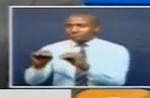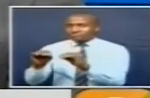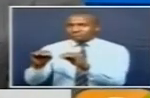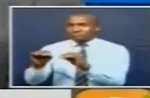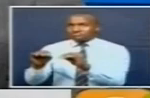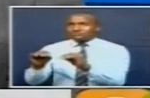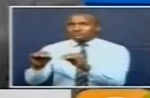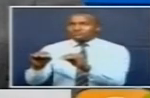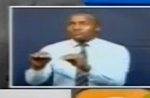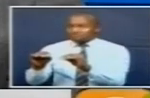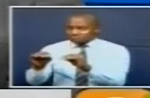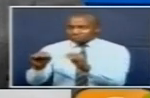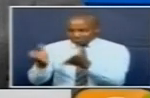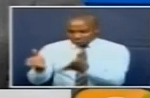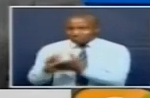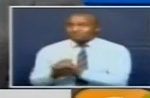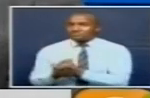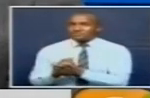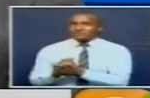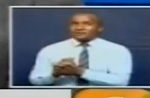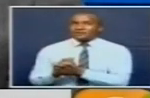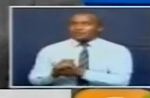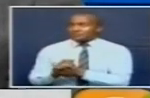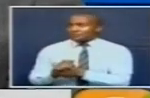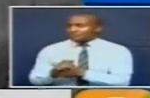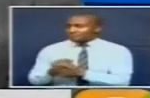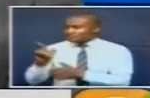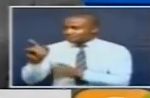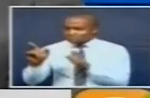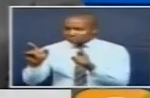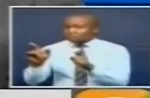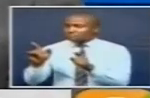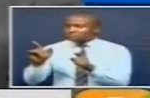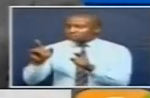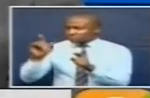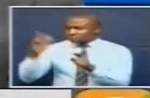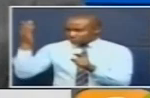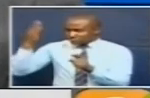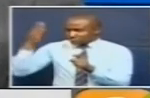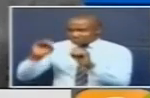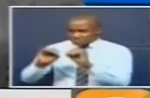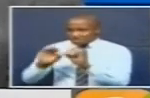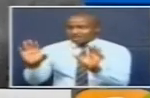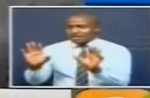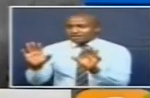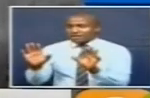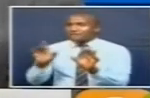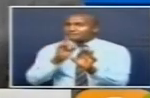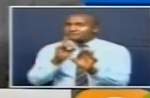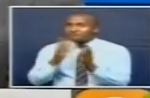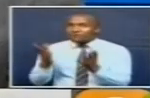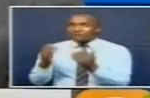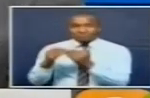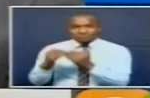we achieved a lot today. The statements that came from the different leaders were all in unison in terms of where we needed to